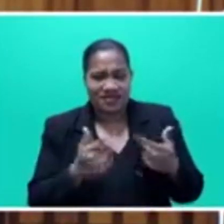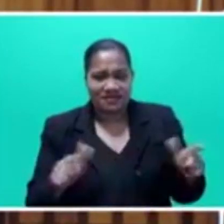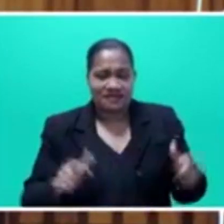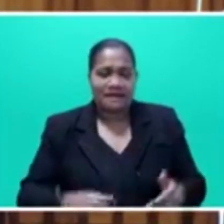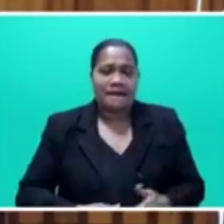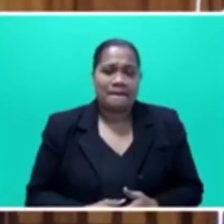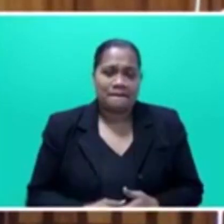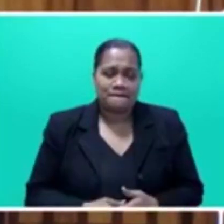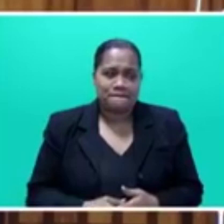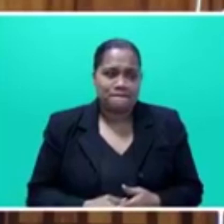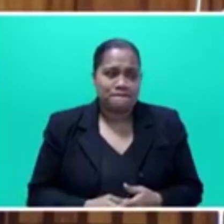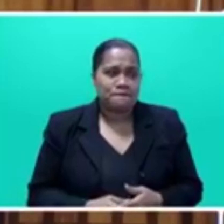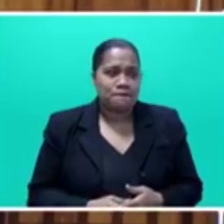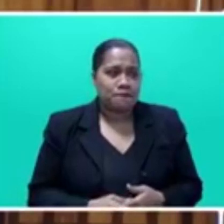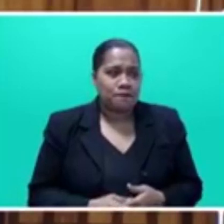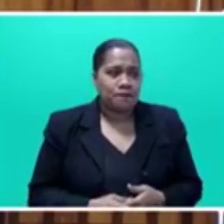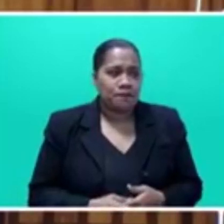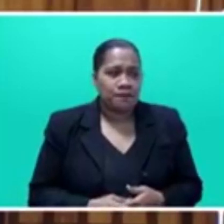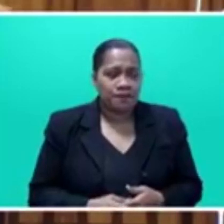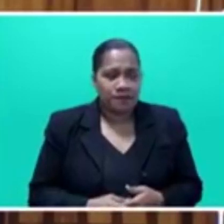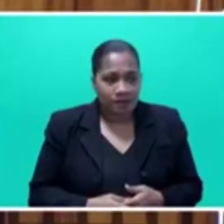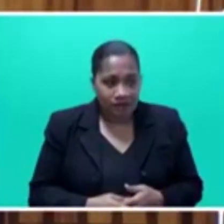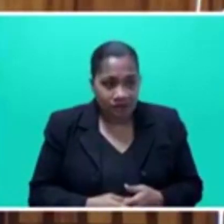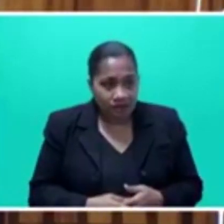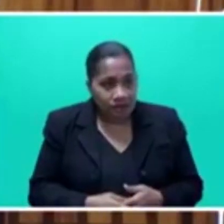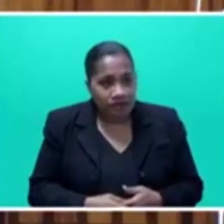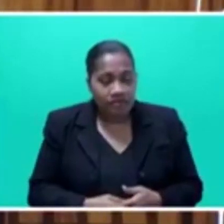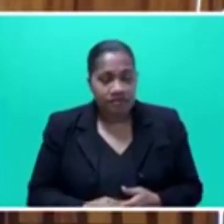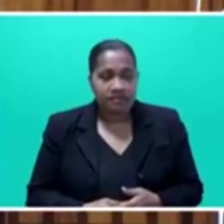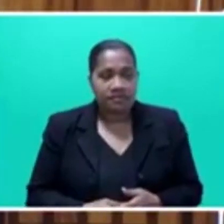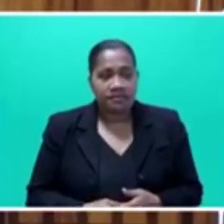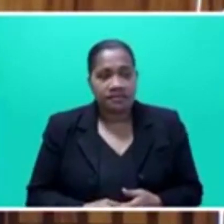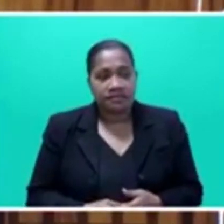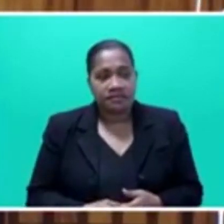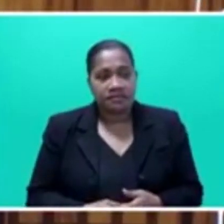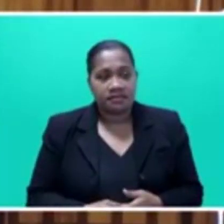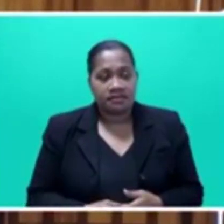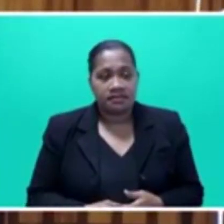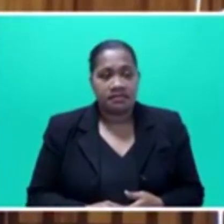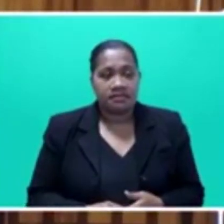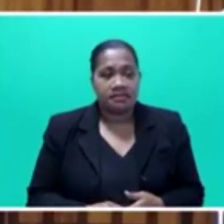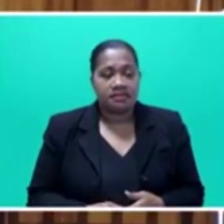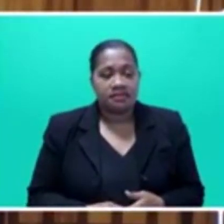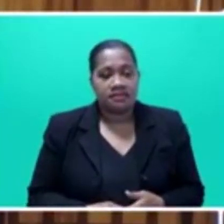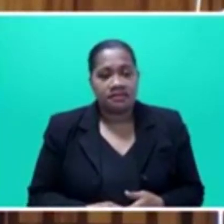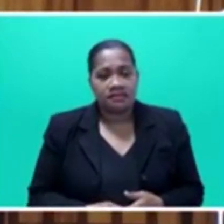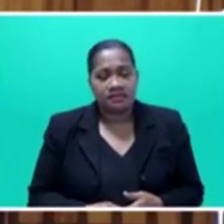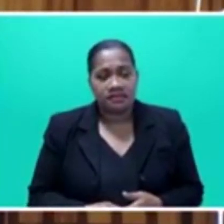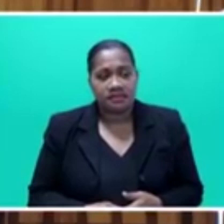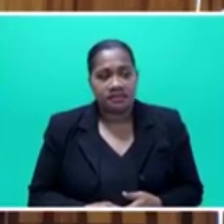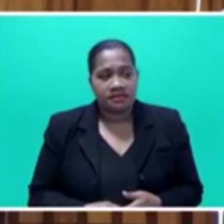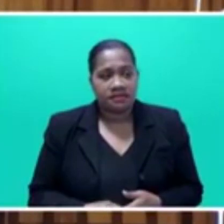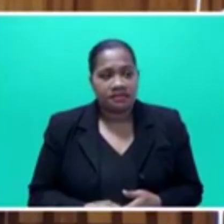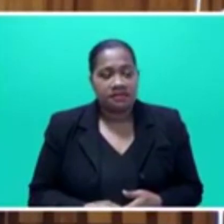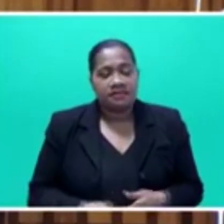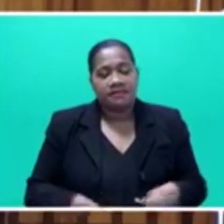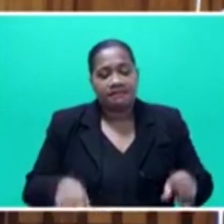franca. It's an exclamation, Mr. Speaker, sir, a lingua franca exclamation. In the